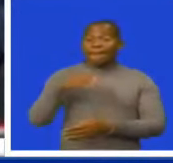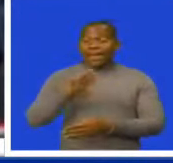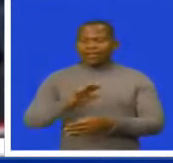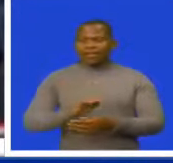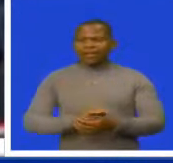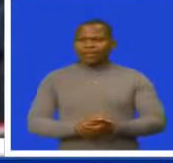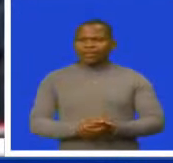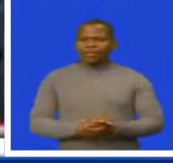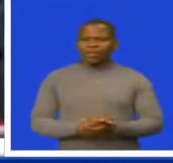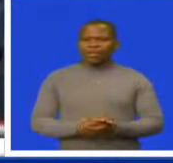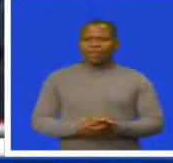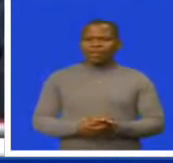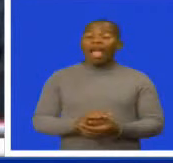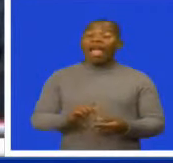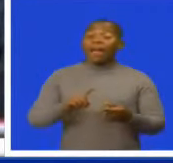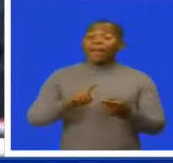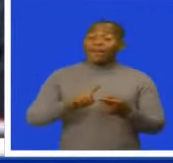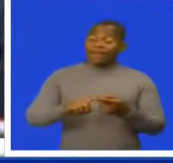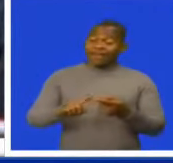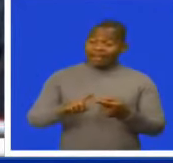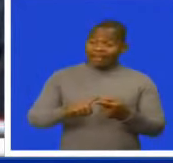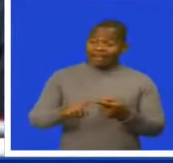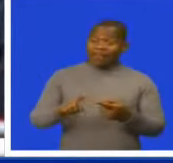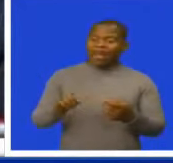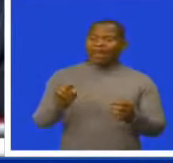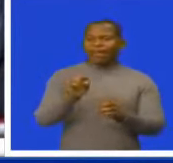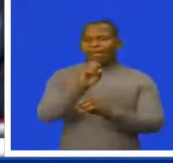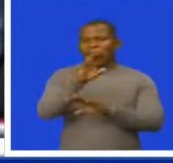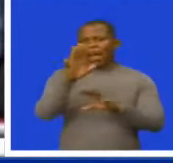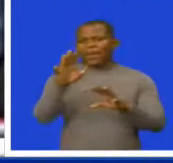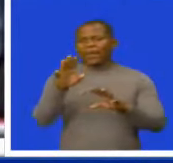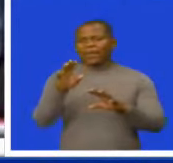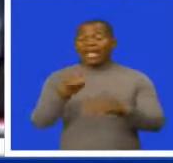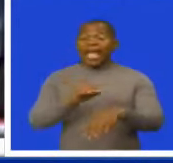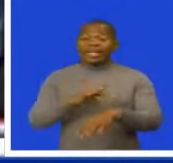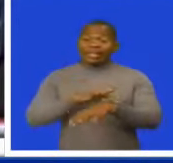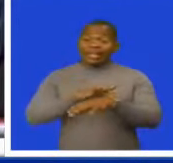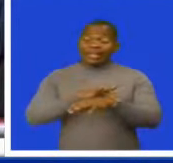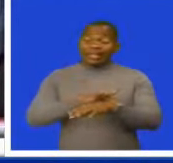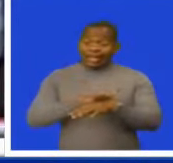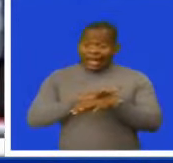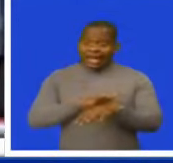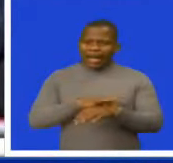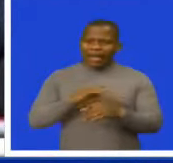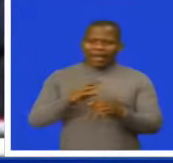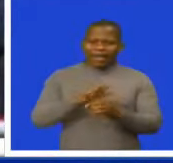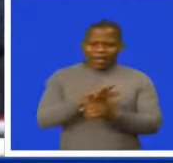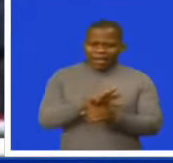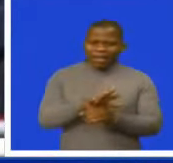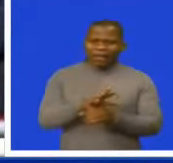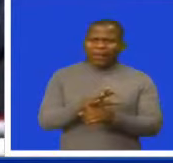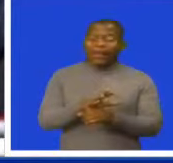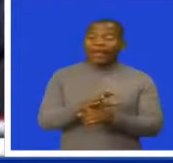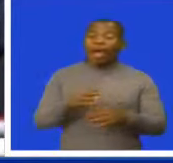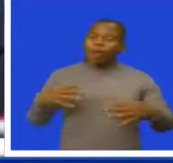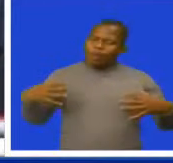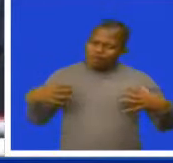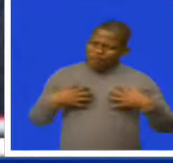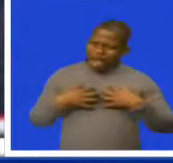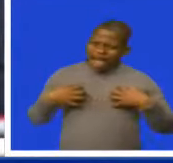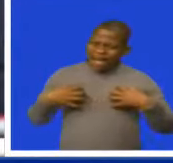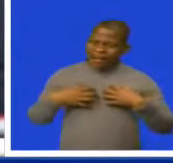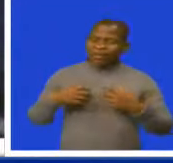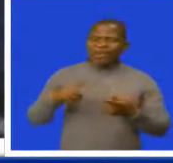kwemkhuhlane we-COVID-19. Kepha ke lenhlangano sayiphinza yamemetela nokuthi sekutoba khona omunye umdlalo wokuphetha umnyaka lotosekelwa ngetimali